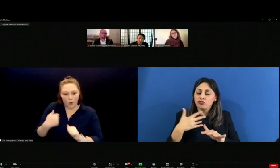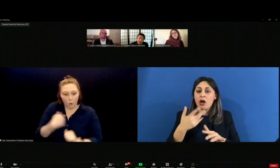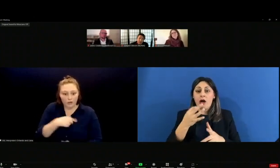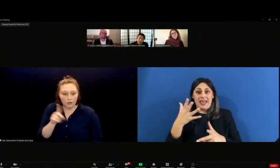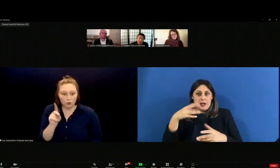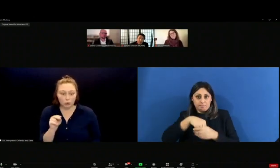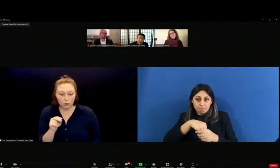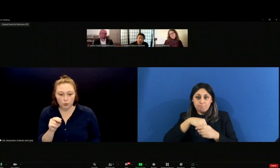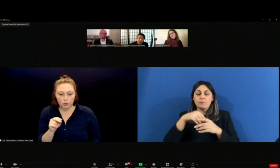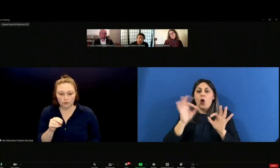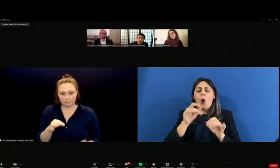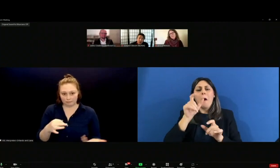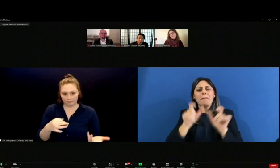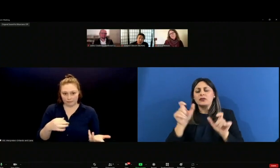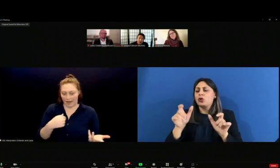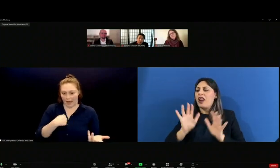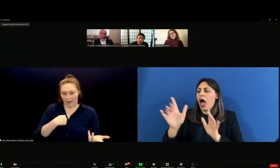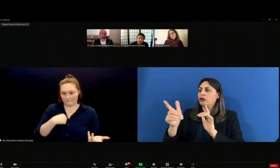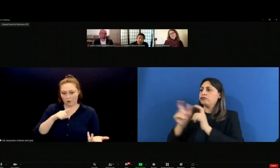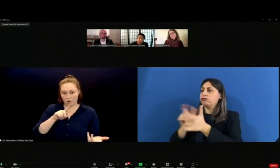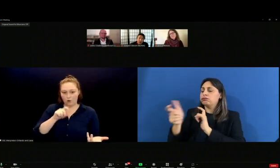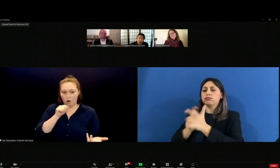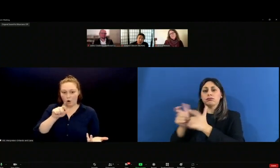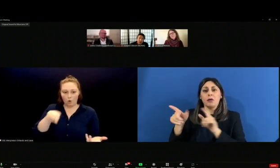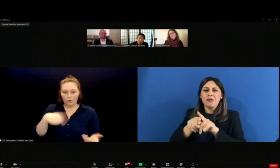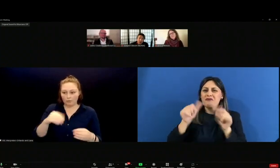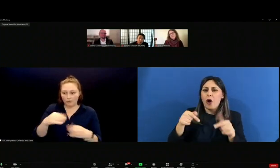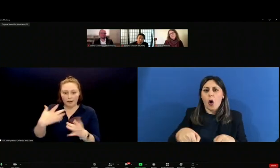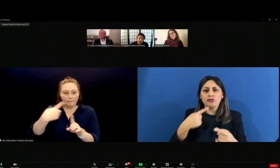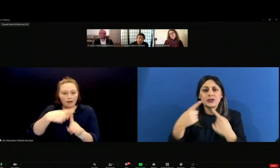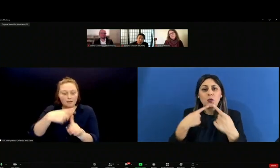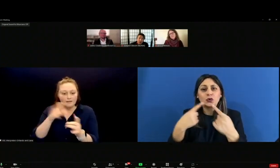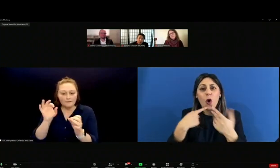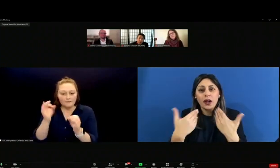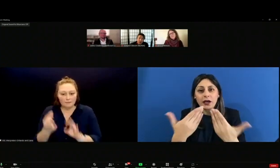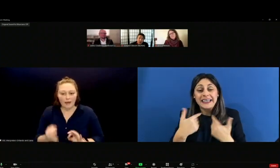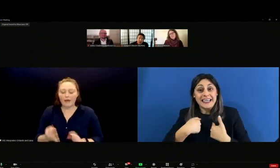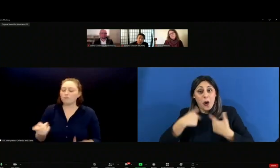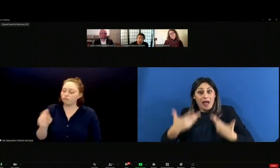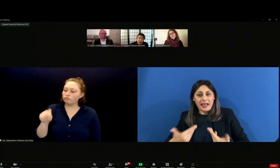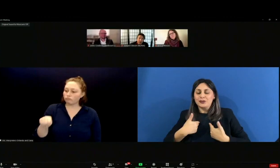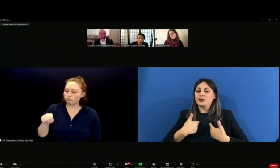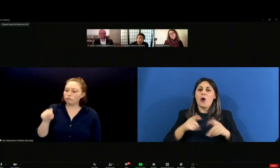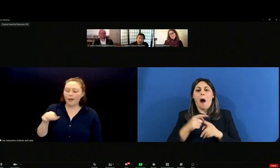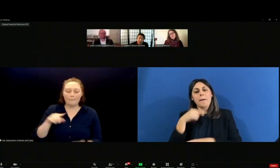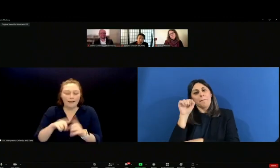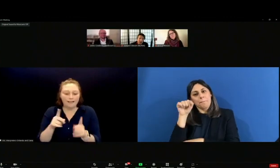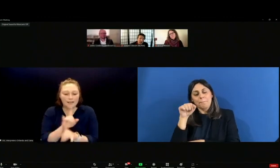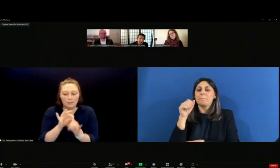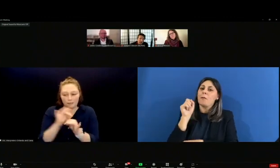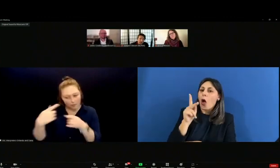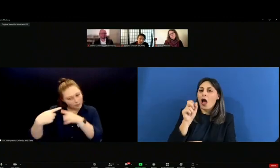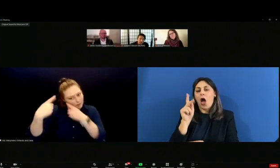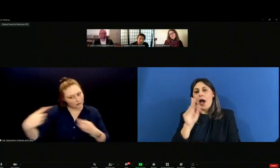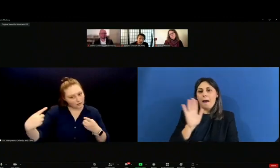I'm pointedly not only providing positive feedback and pretending I understand, but actually countering you so that we get deeper.